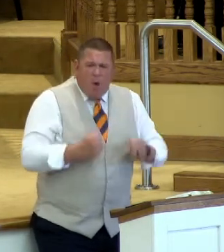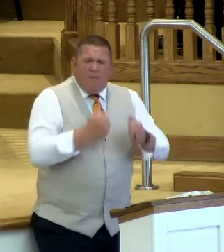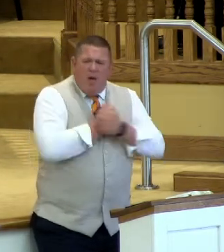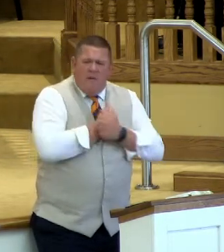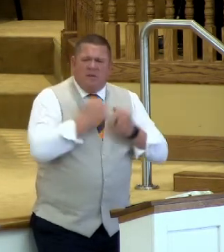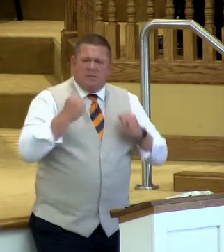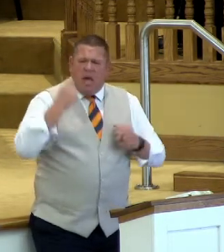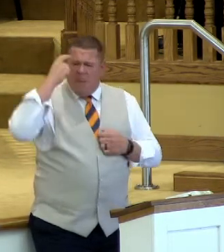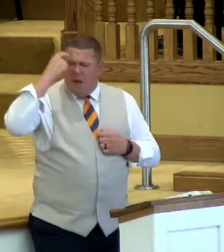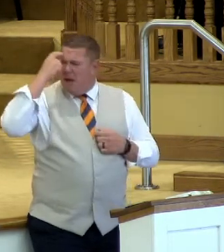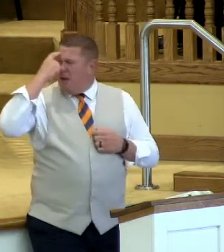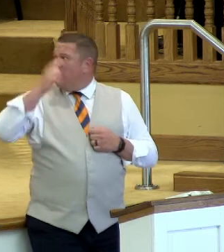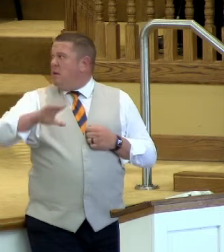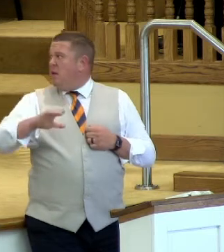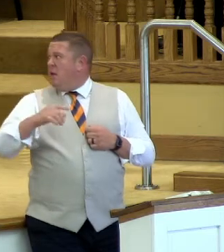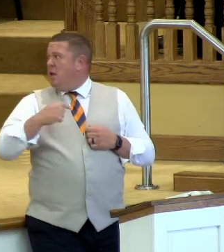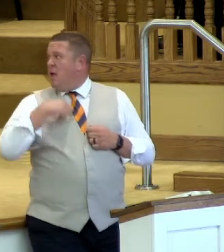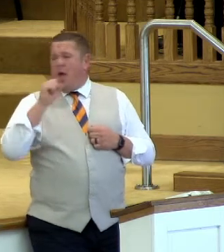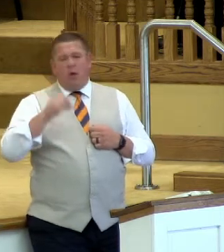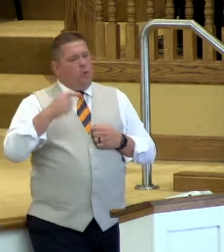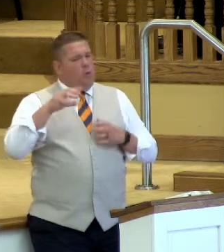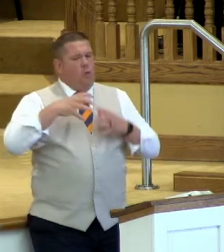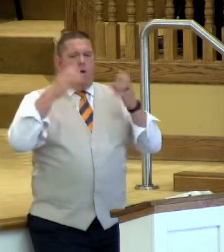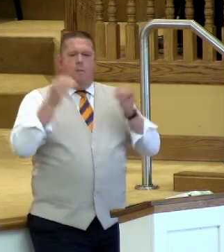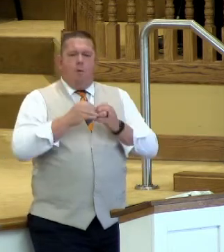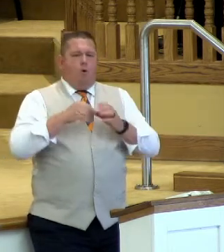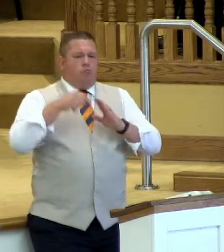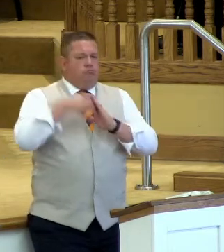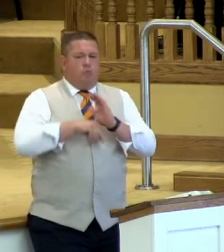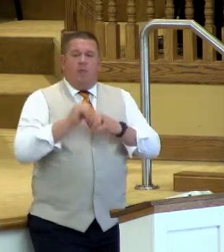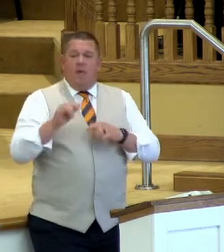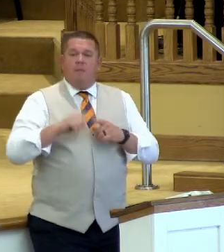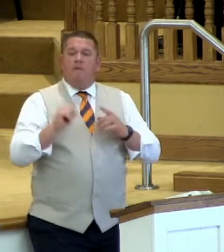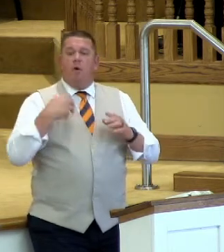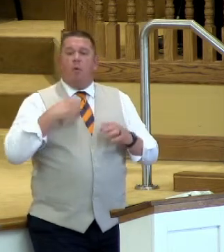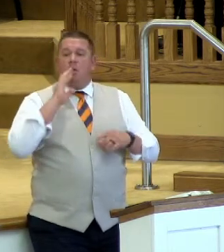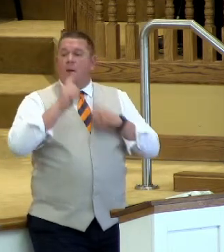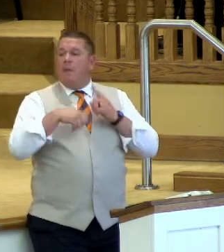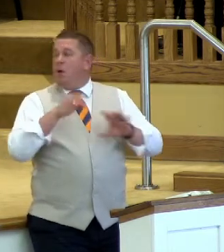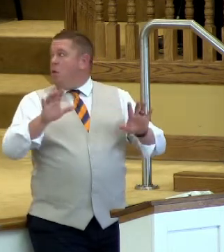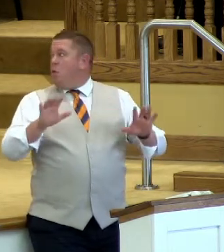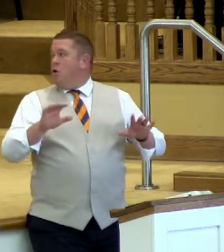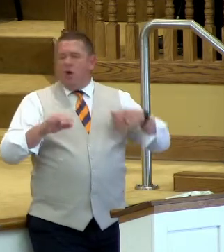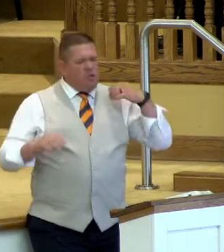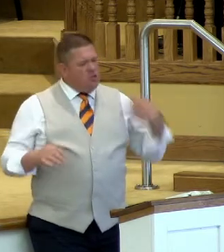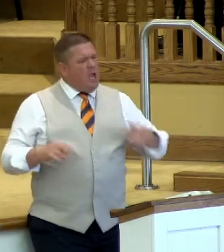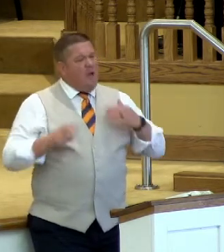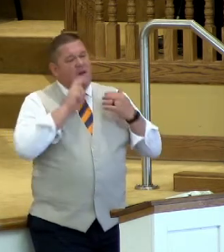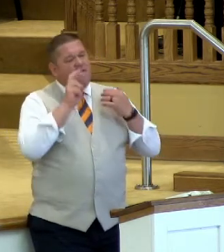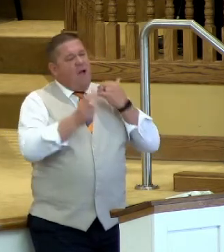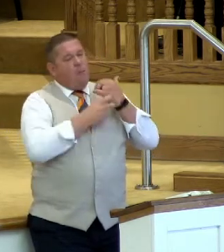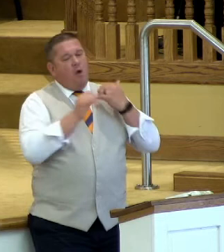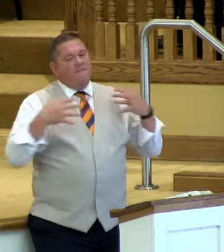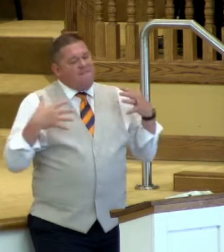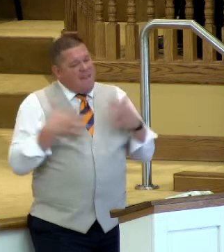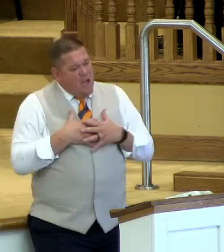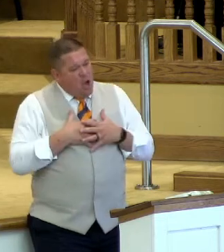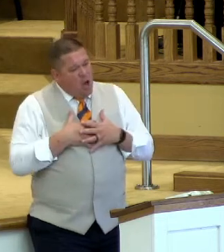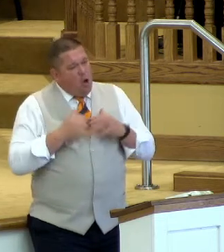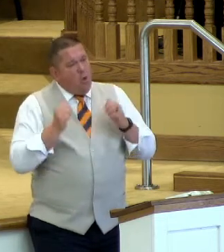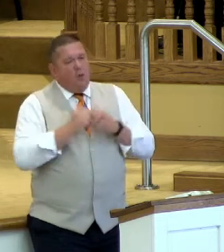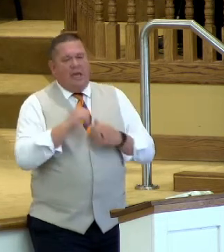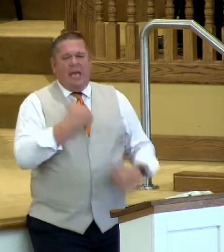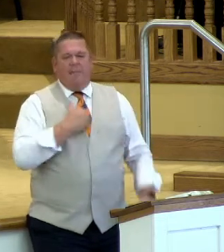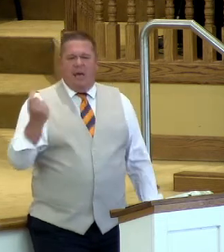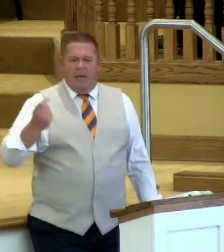power and of love and of a sound mind. I could go a whole bunch of different directions with this, but first I want to talk about shake off the viper of fear with